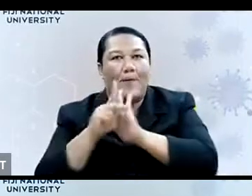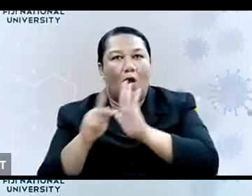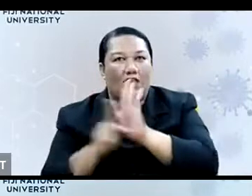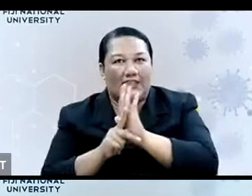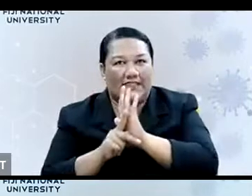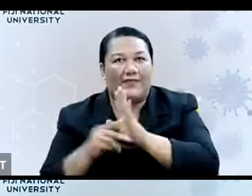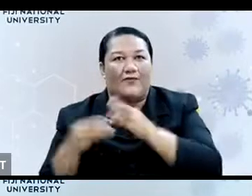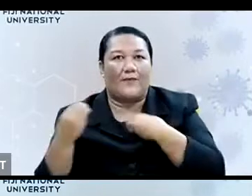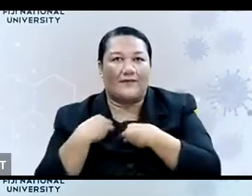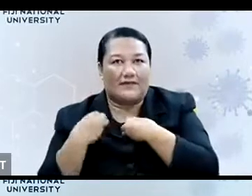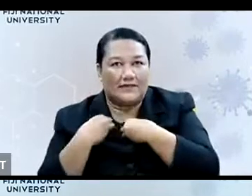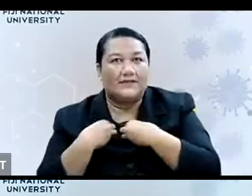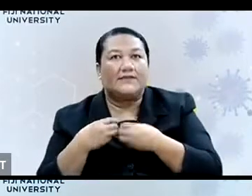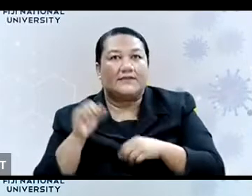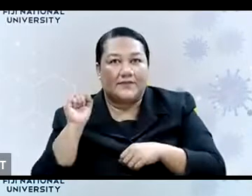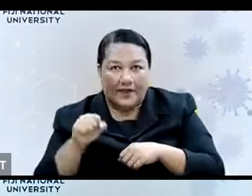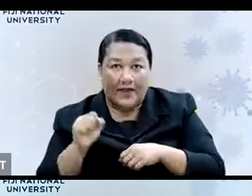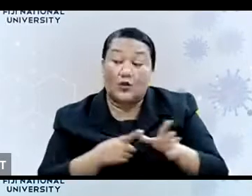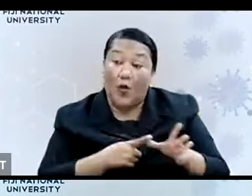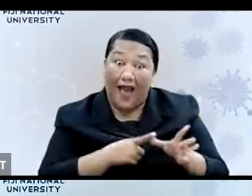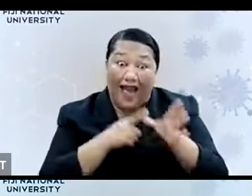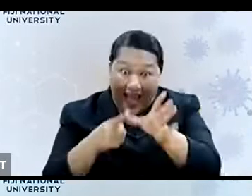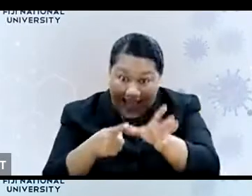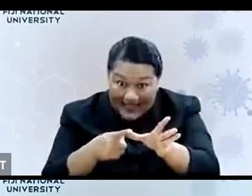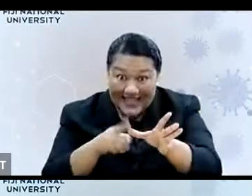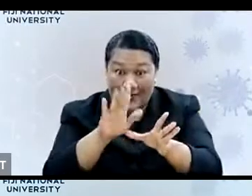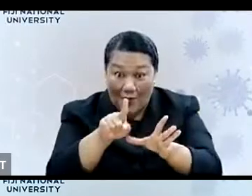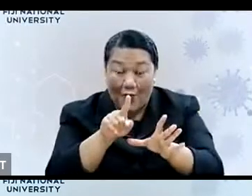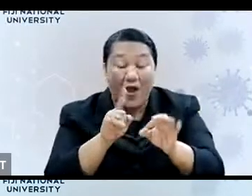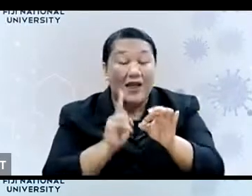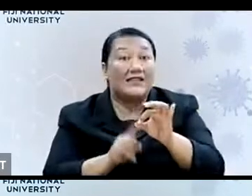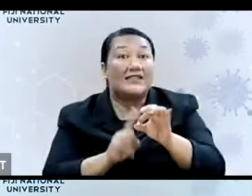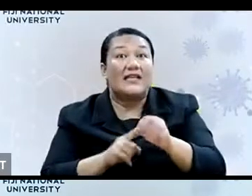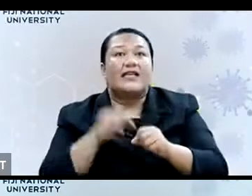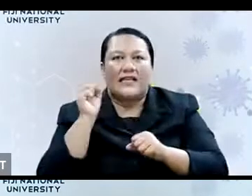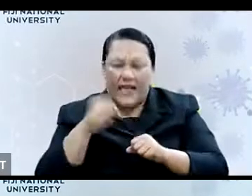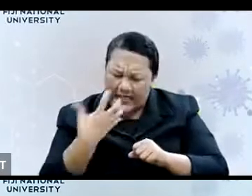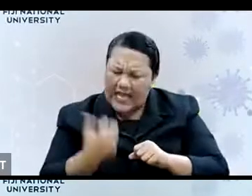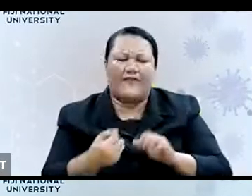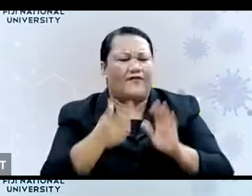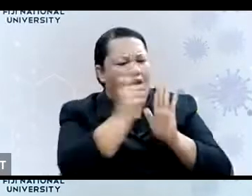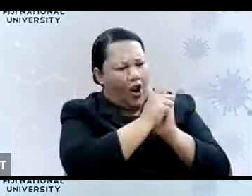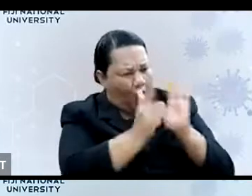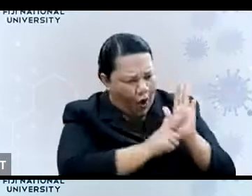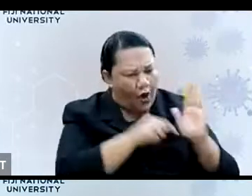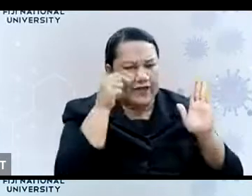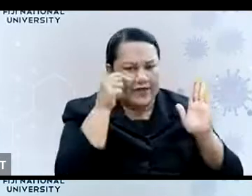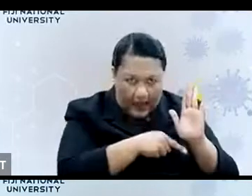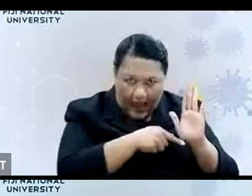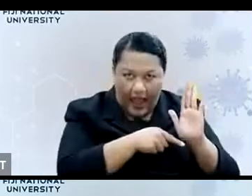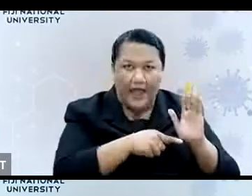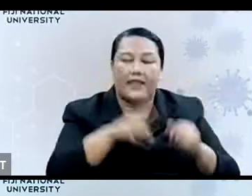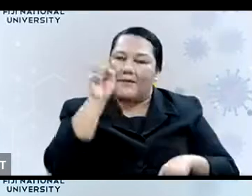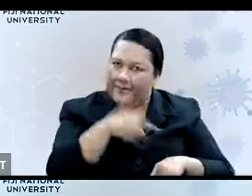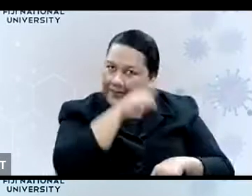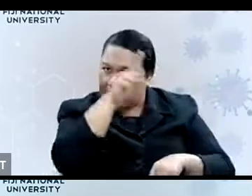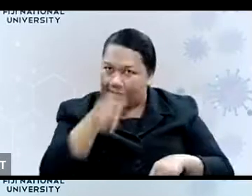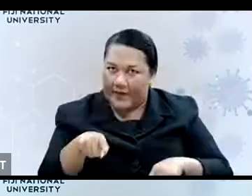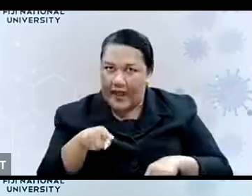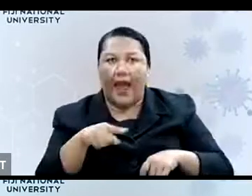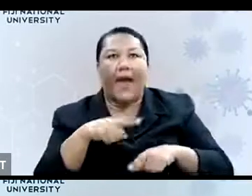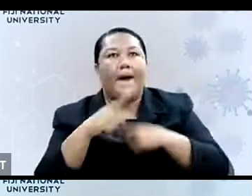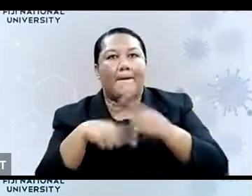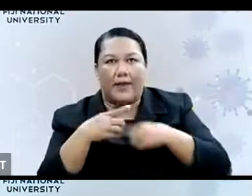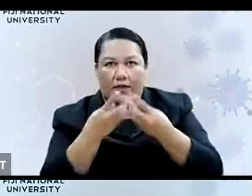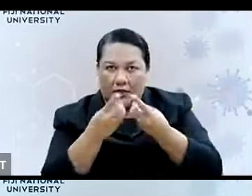it's best that we recognize that there are such laws in place that prohibit discrimination on the basis of